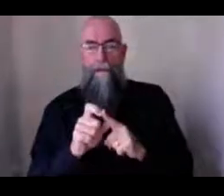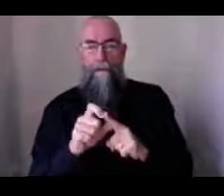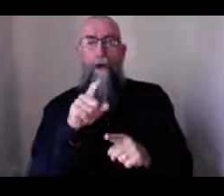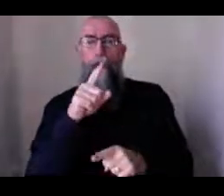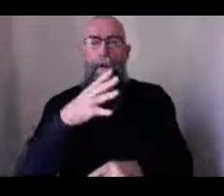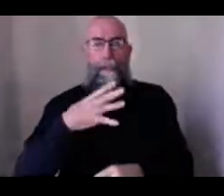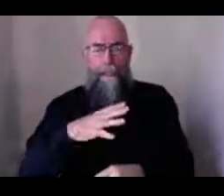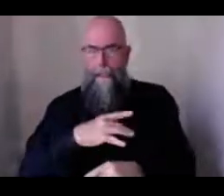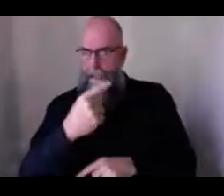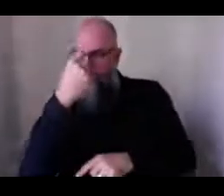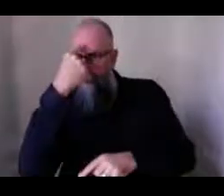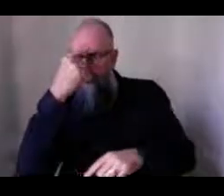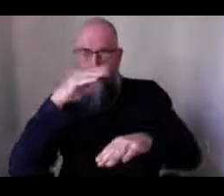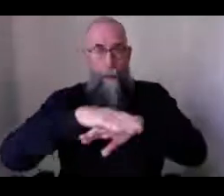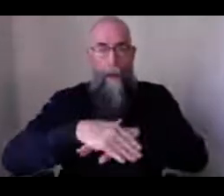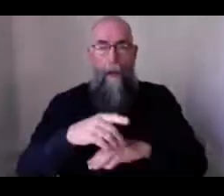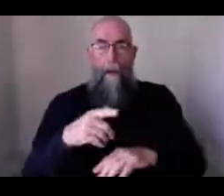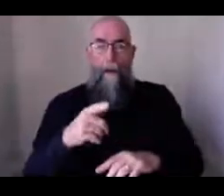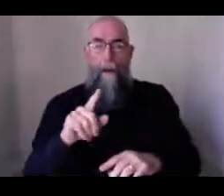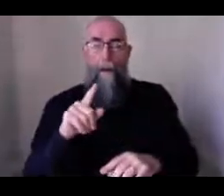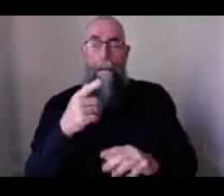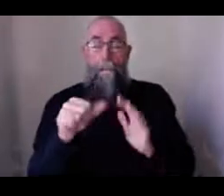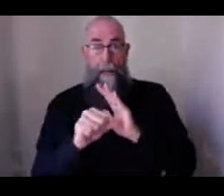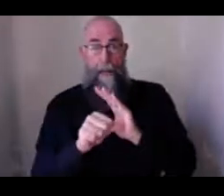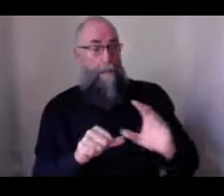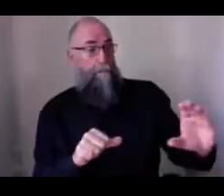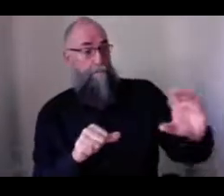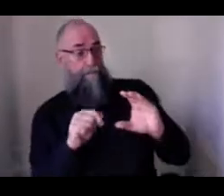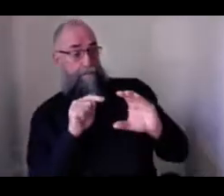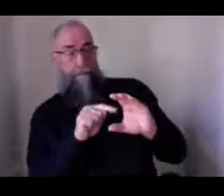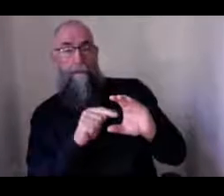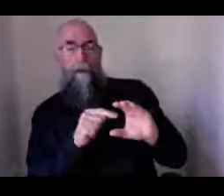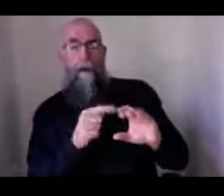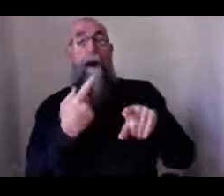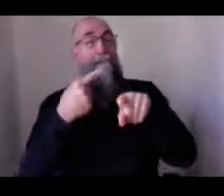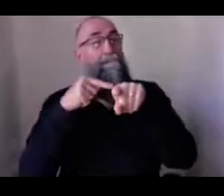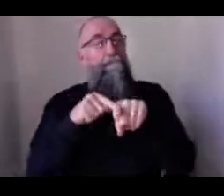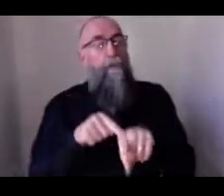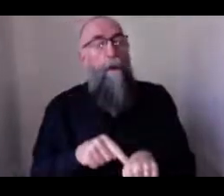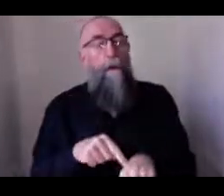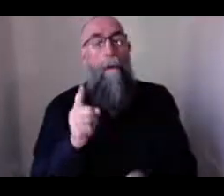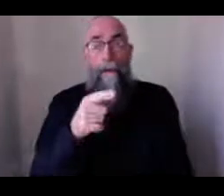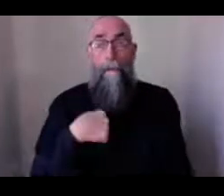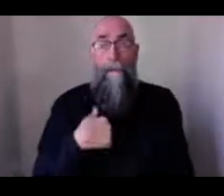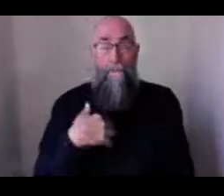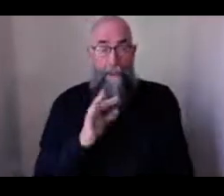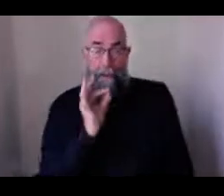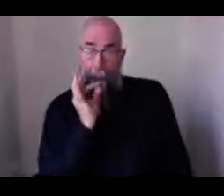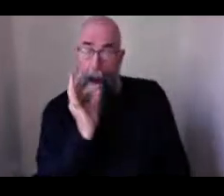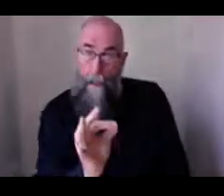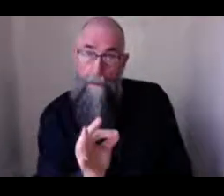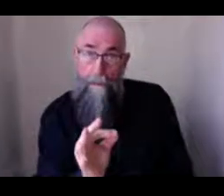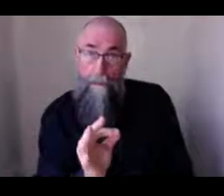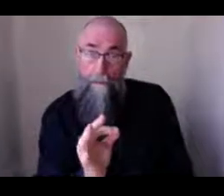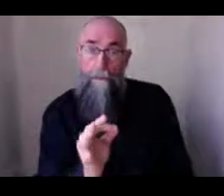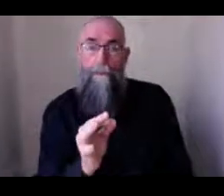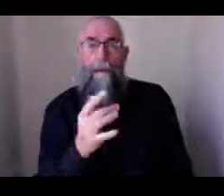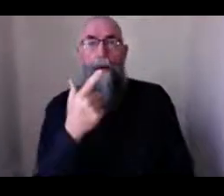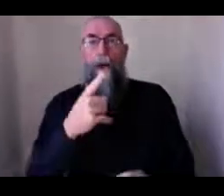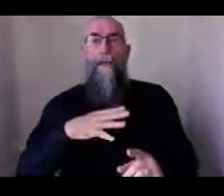project. So there needs to be a contribution according to what you're requesting, a certain percentage